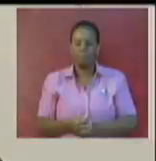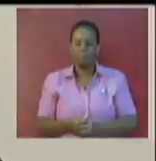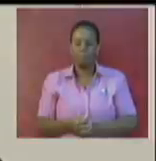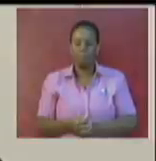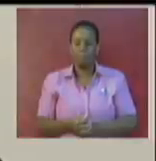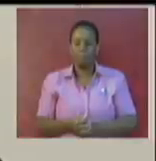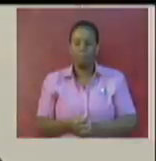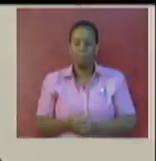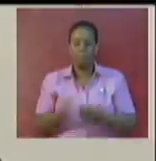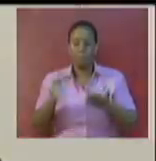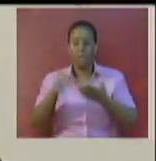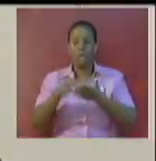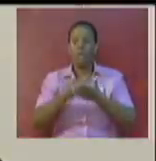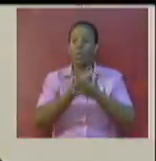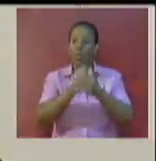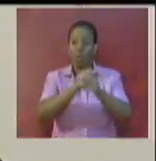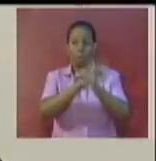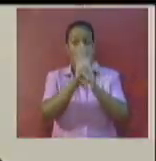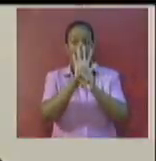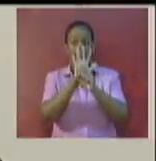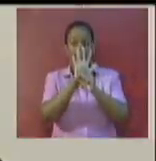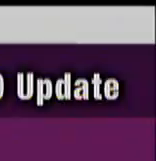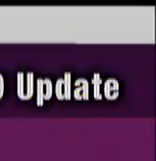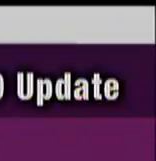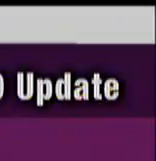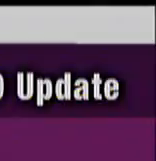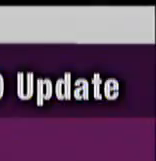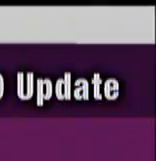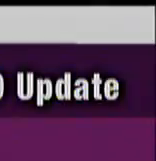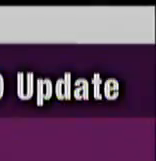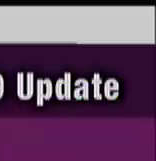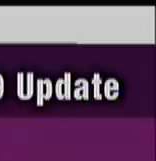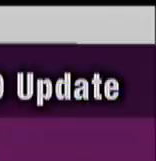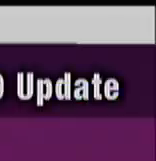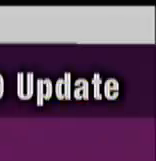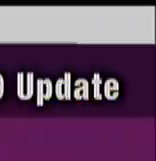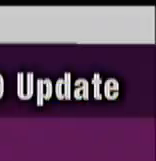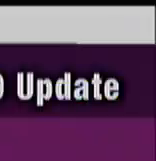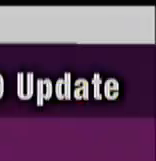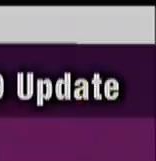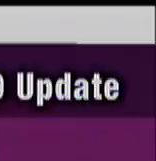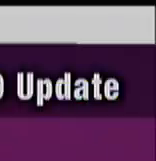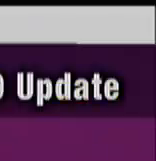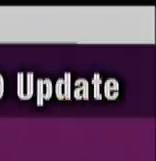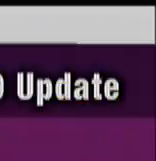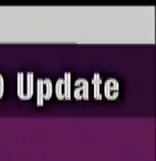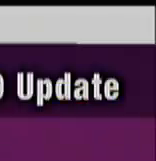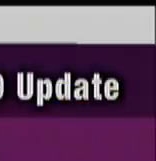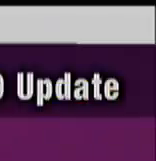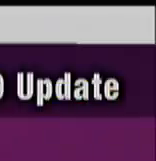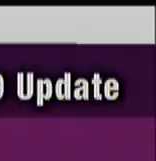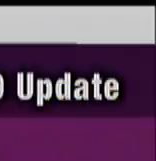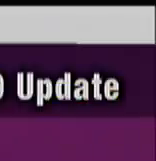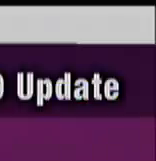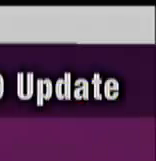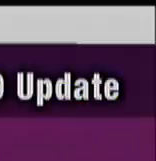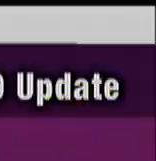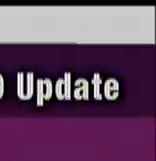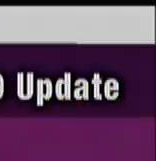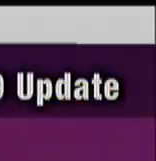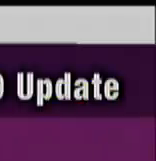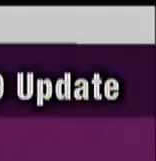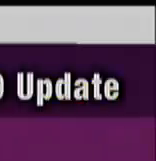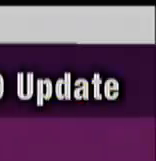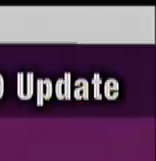the various news reports on it, how has the ministry had to change Trinidad's response to